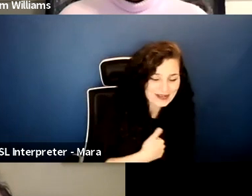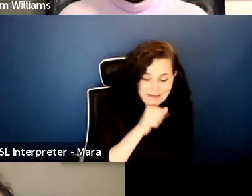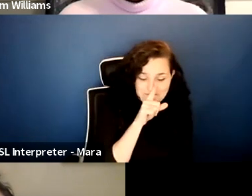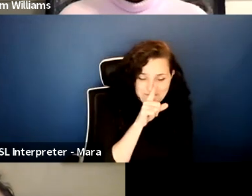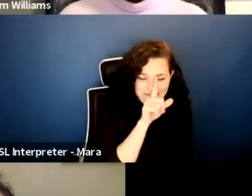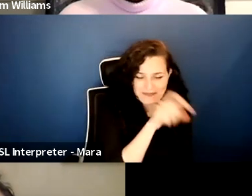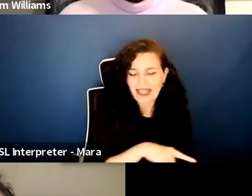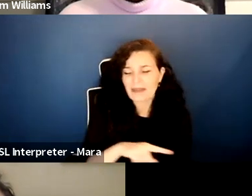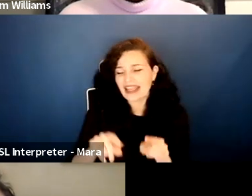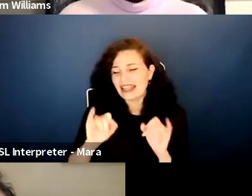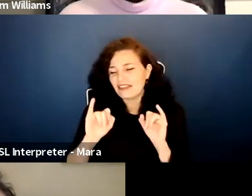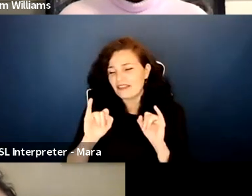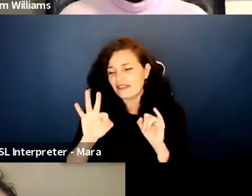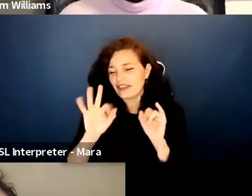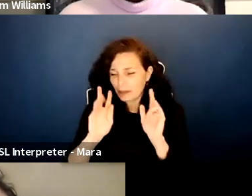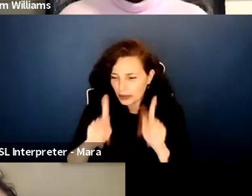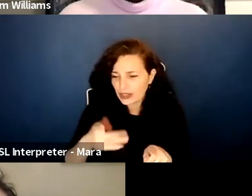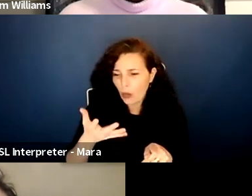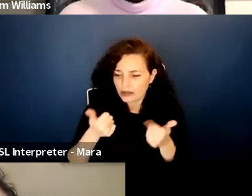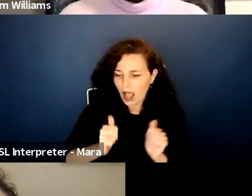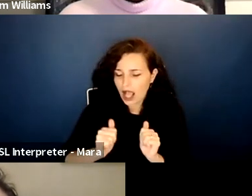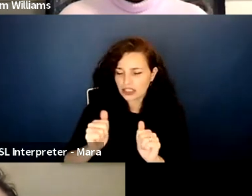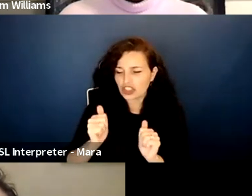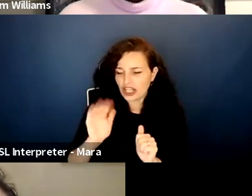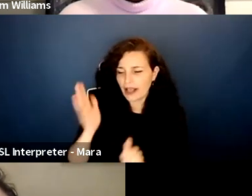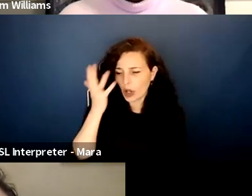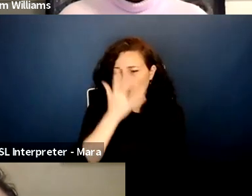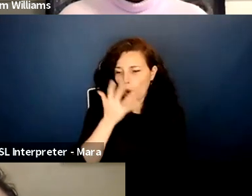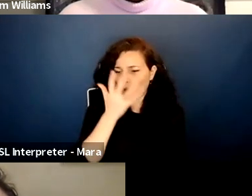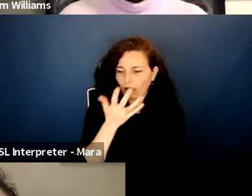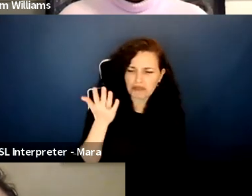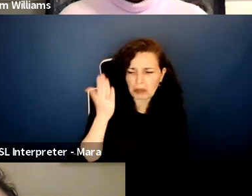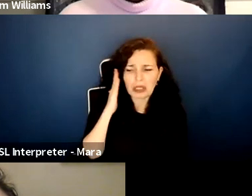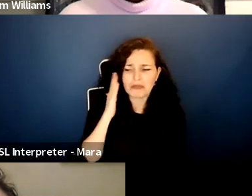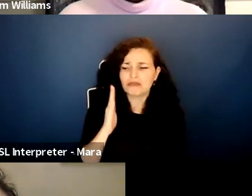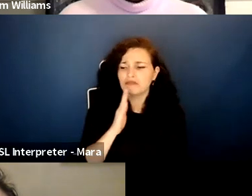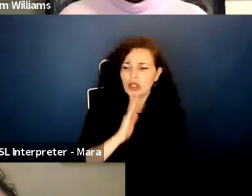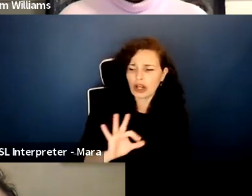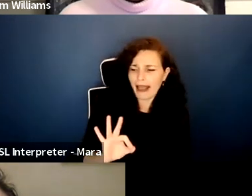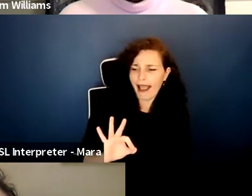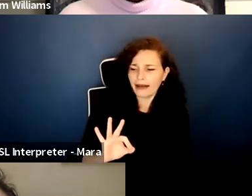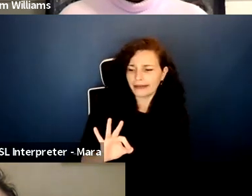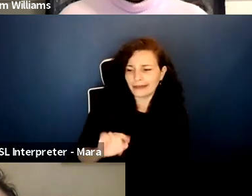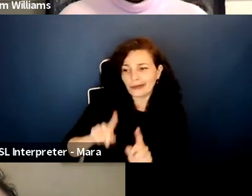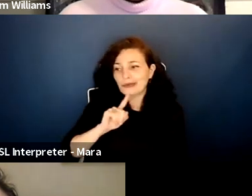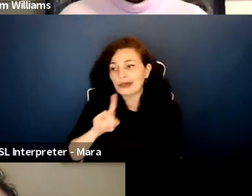to be able to audition. If they have a look, let's say they really do look 9, and they're 12, right?